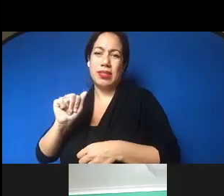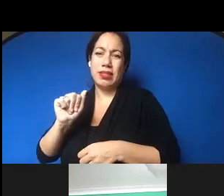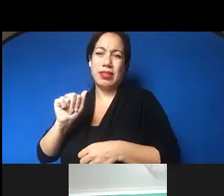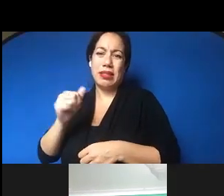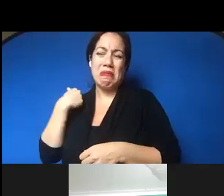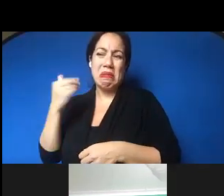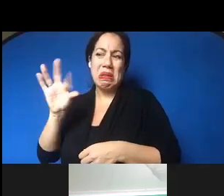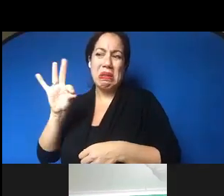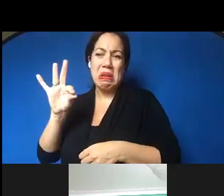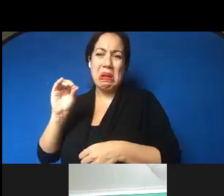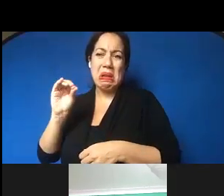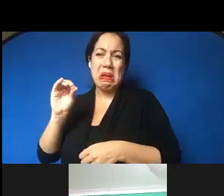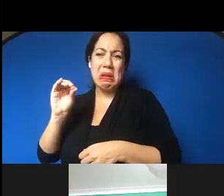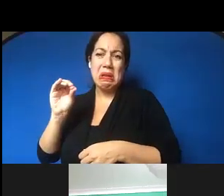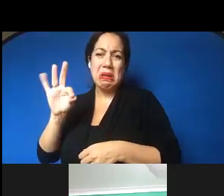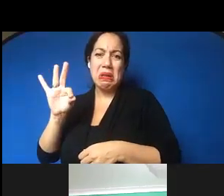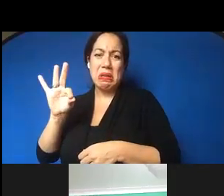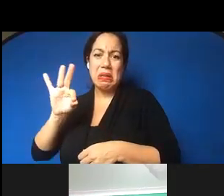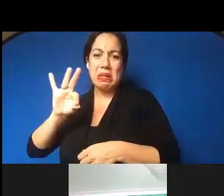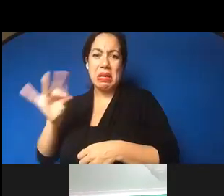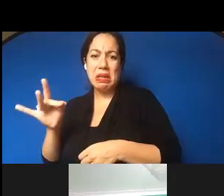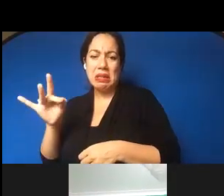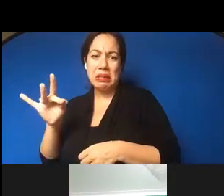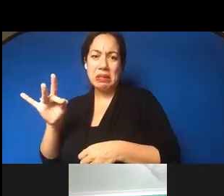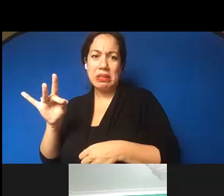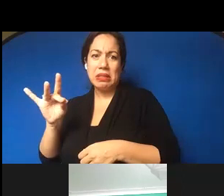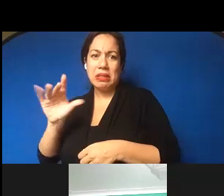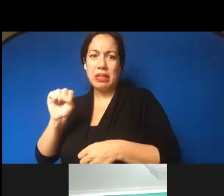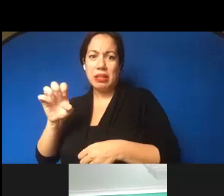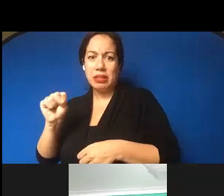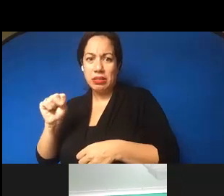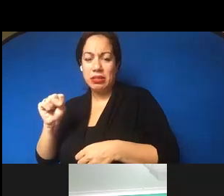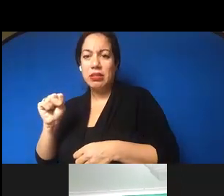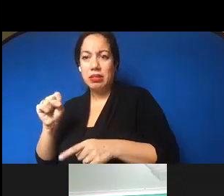98 cases of COVID-19. Kenya is ranging around